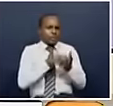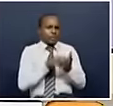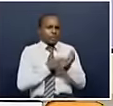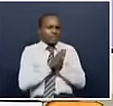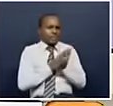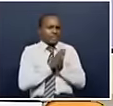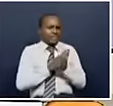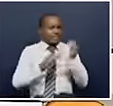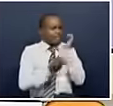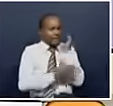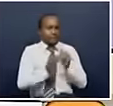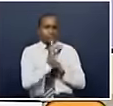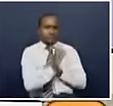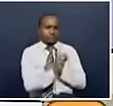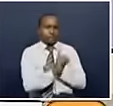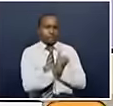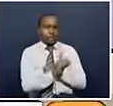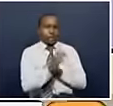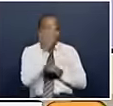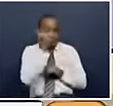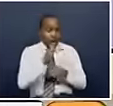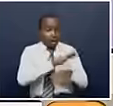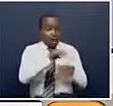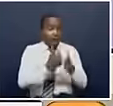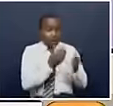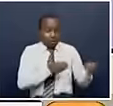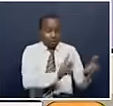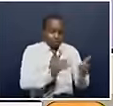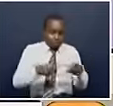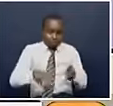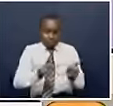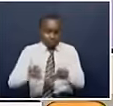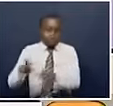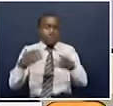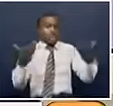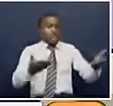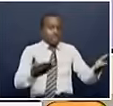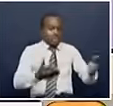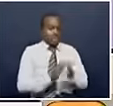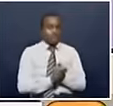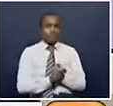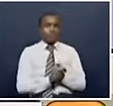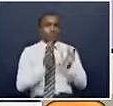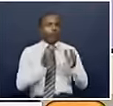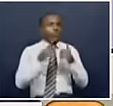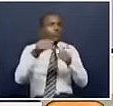not that bad, because all those opportunities still exist. And when you go to a place